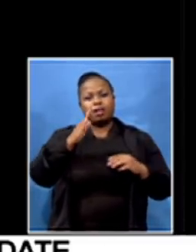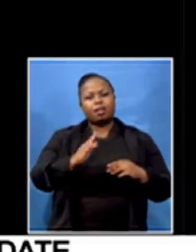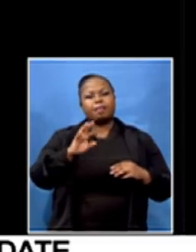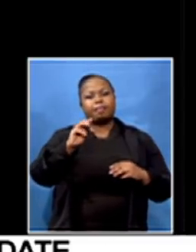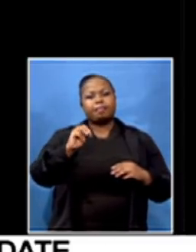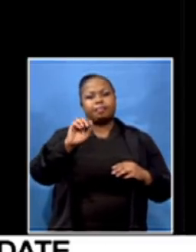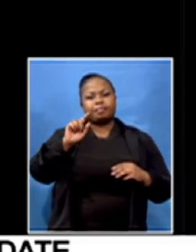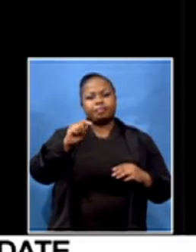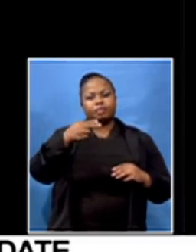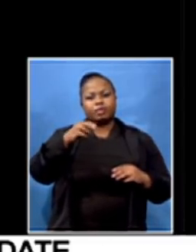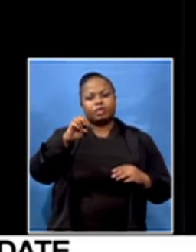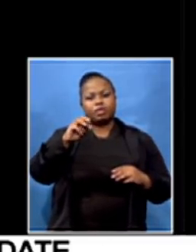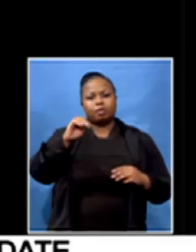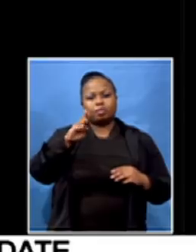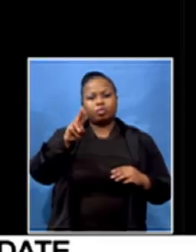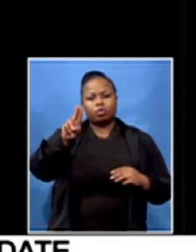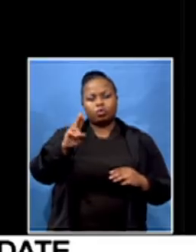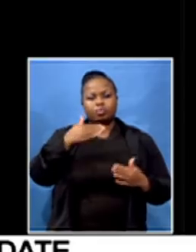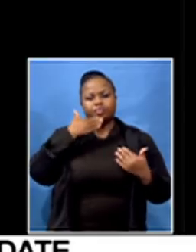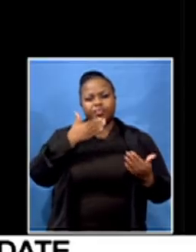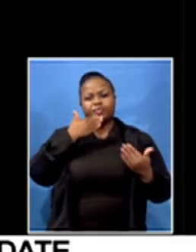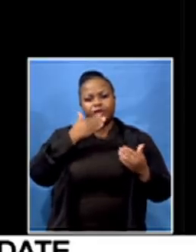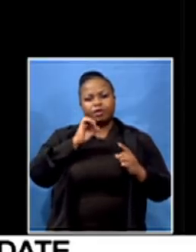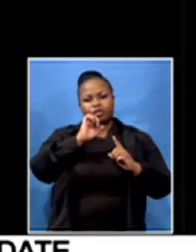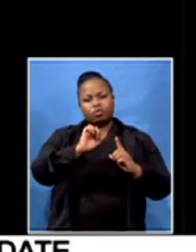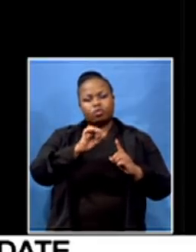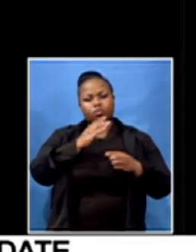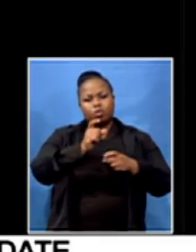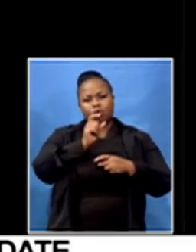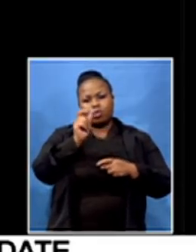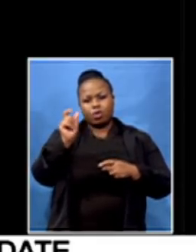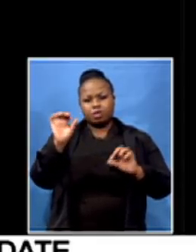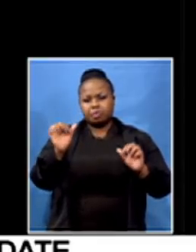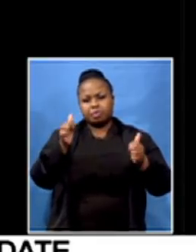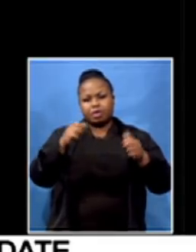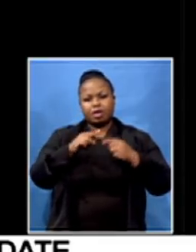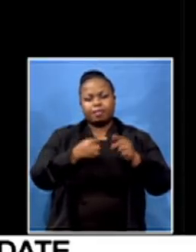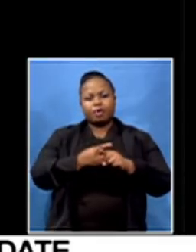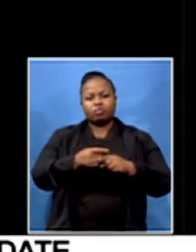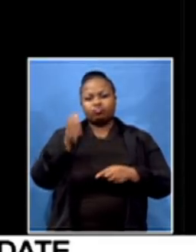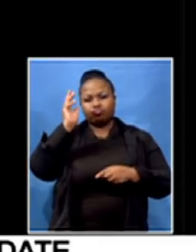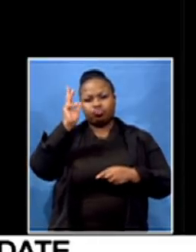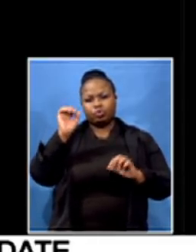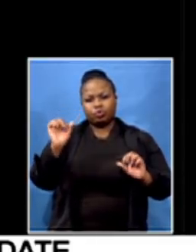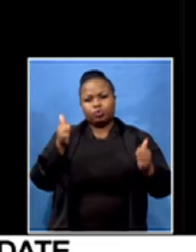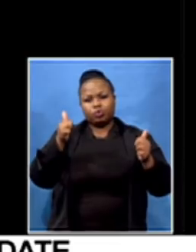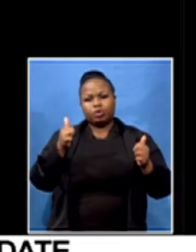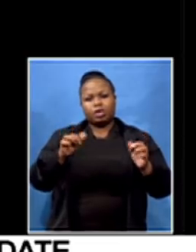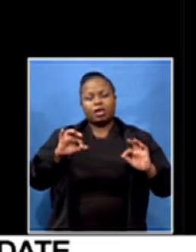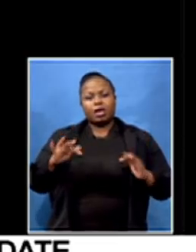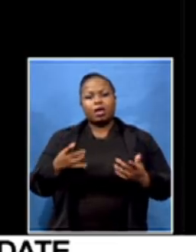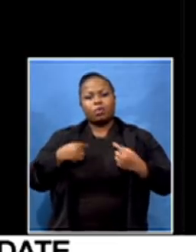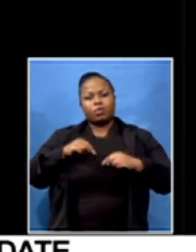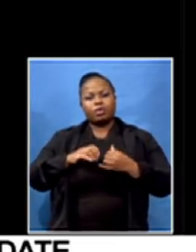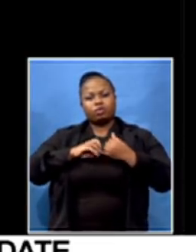thank Honorable Mthembu for his kind words around the issues on the presentation and the approach to the